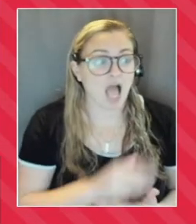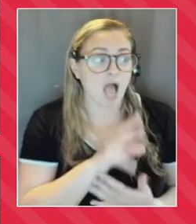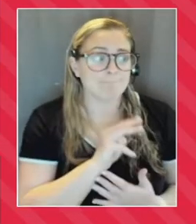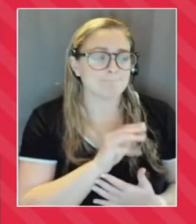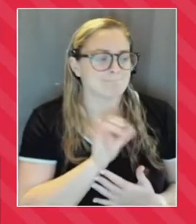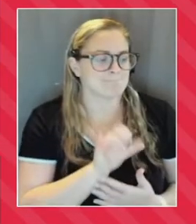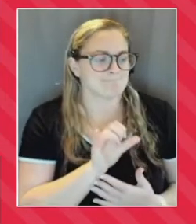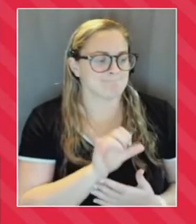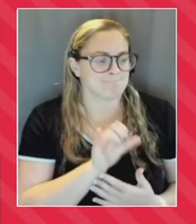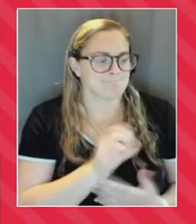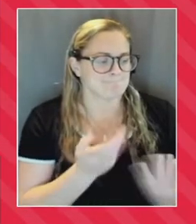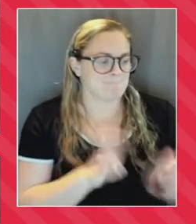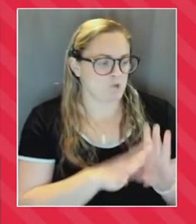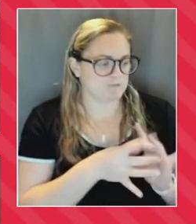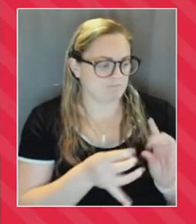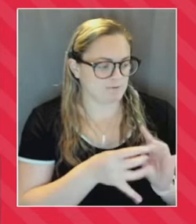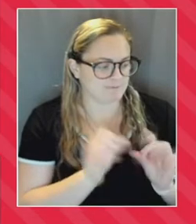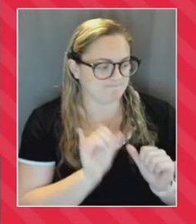Closing remarks. So,